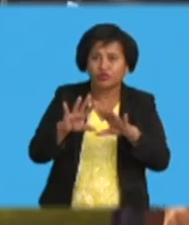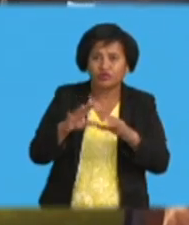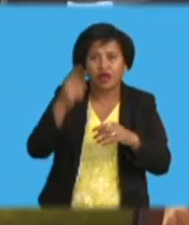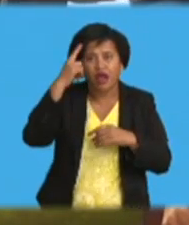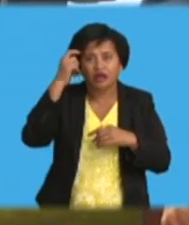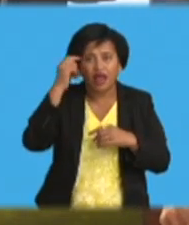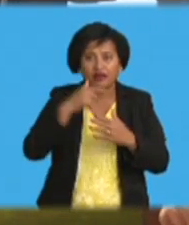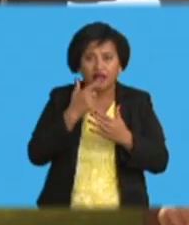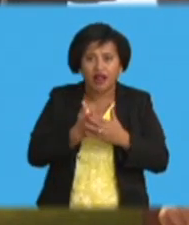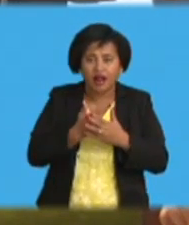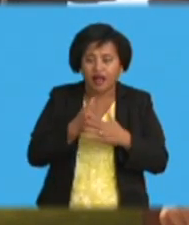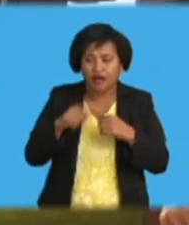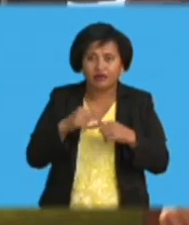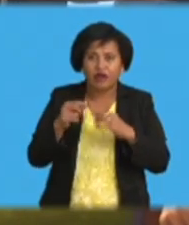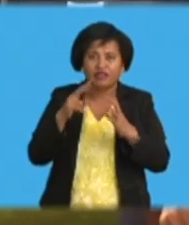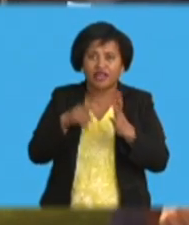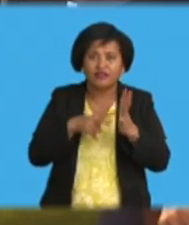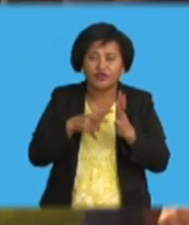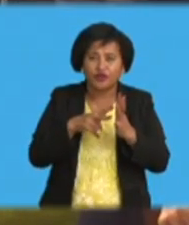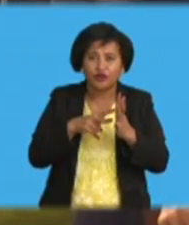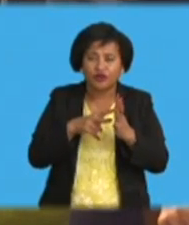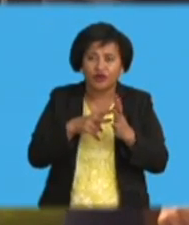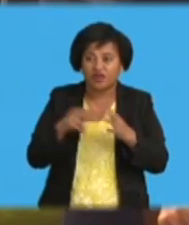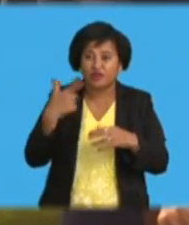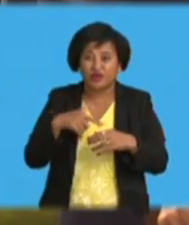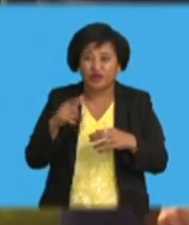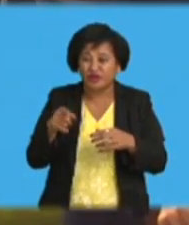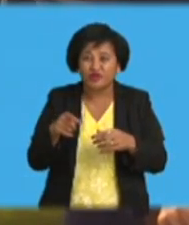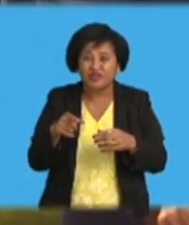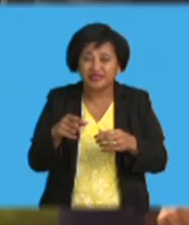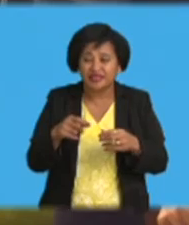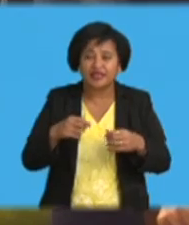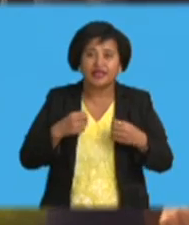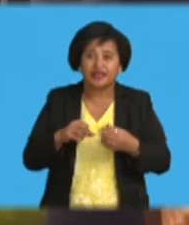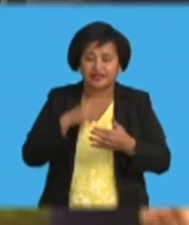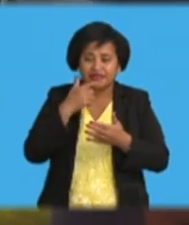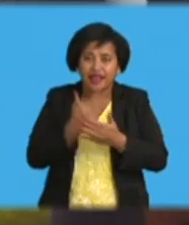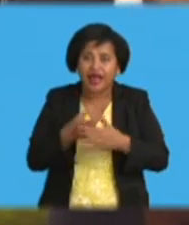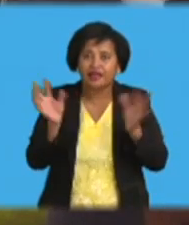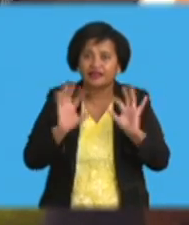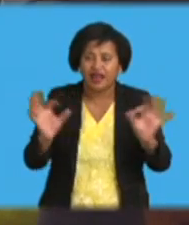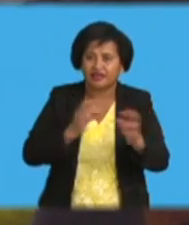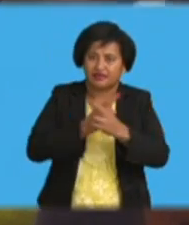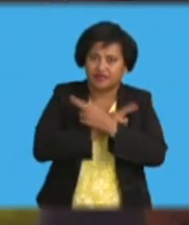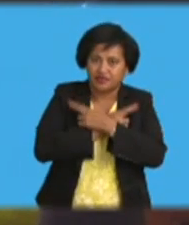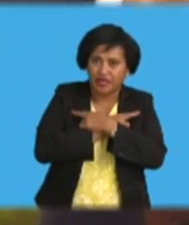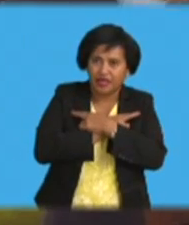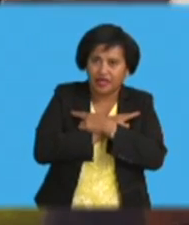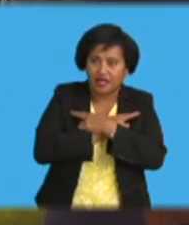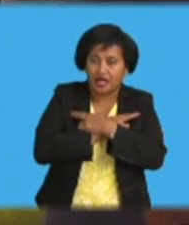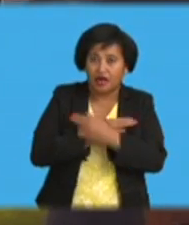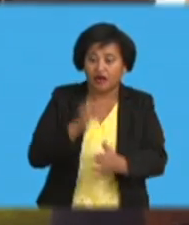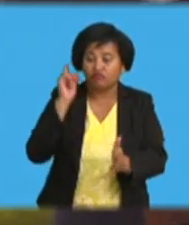when questioned by the media, because of his complete and utter lack of judgment and integrity. Within a matter of hours,